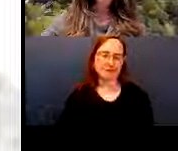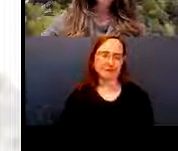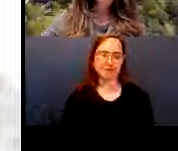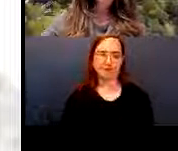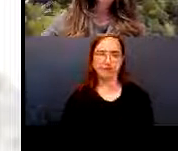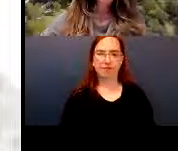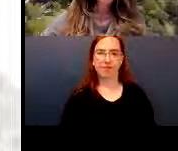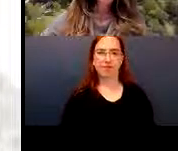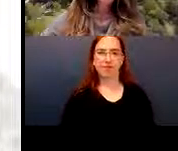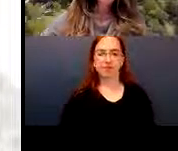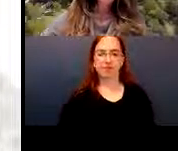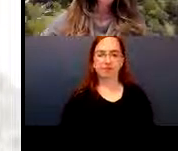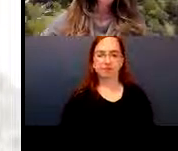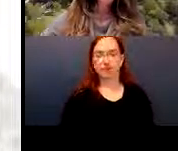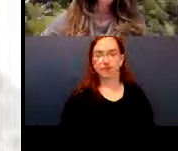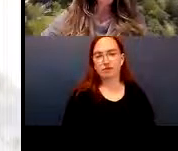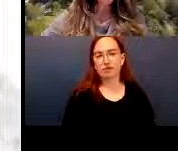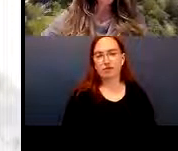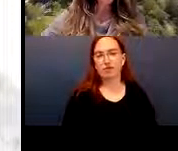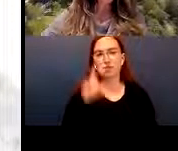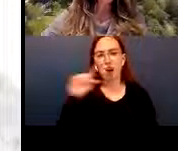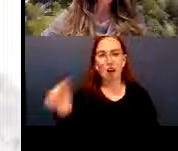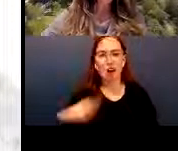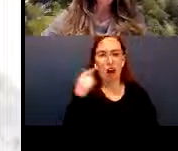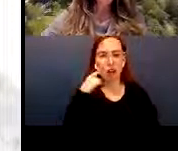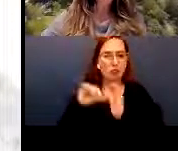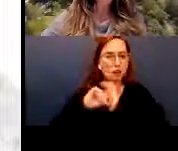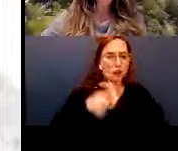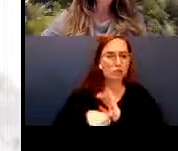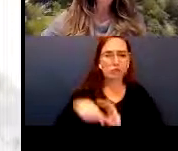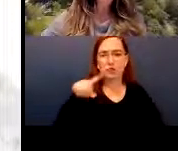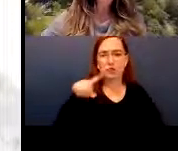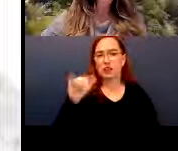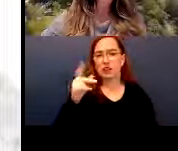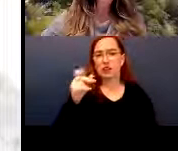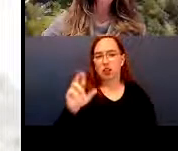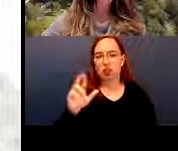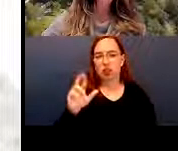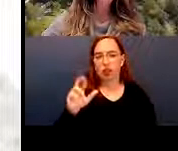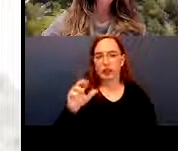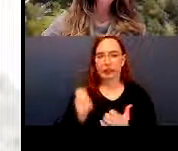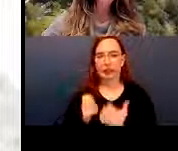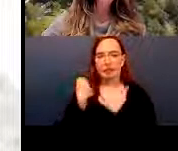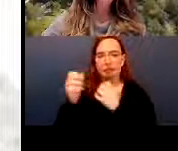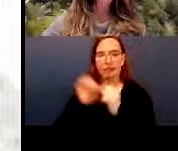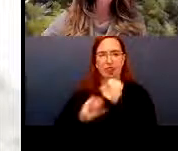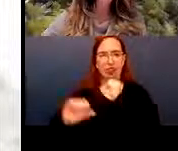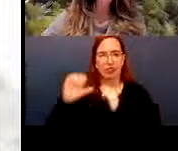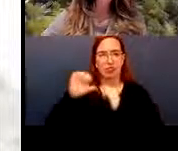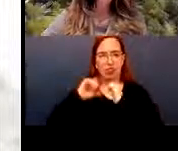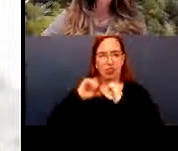Other things to point out is the Zilker Hillside Theater remains in its current location, which you can see